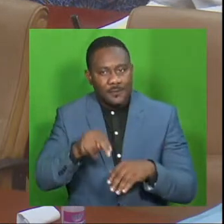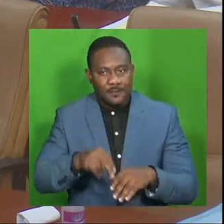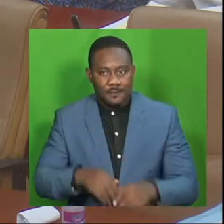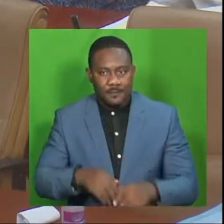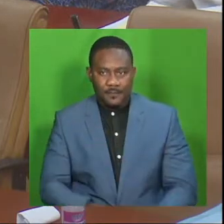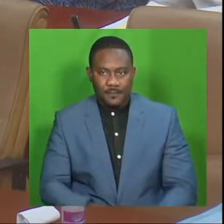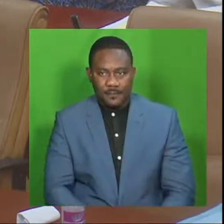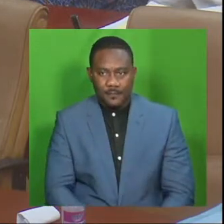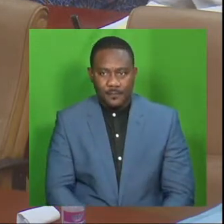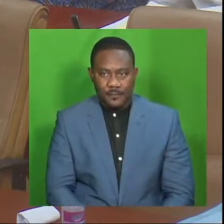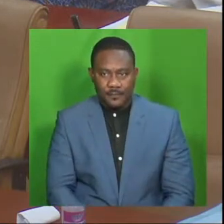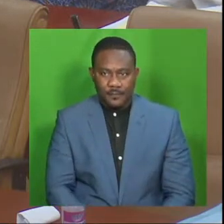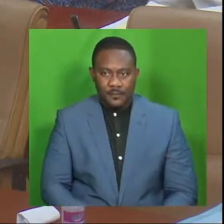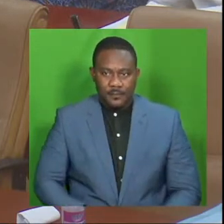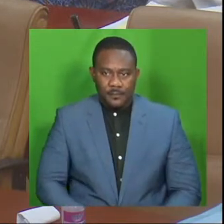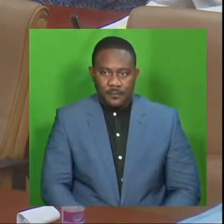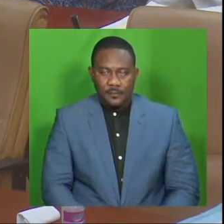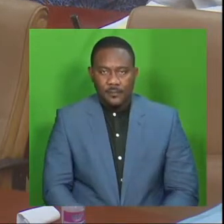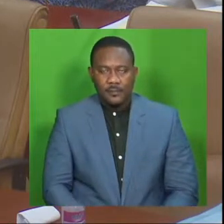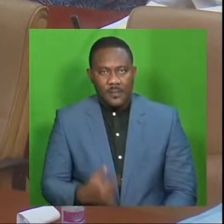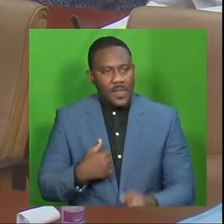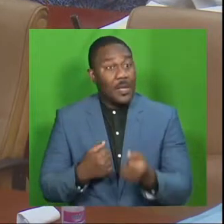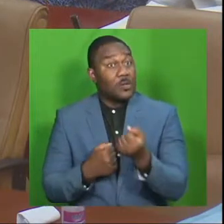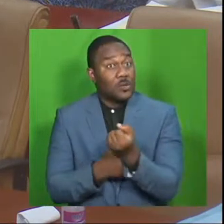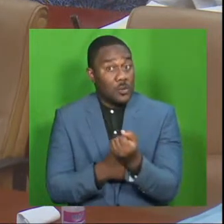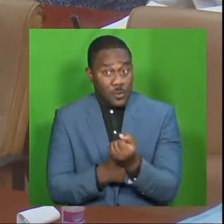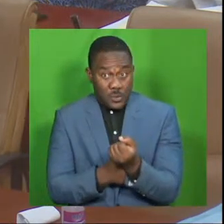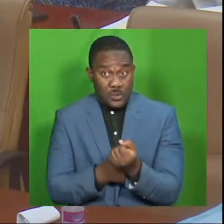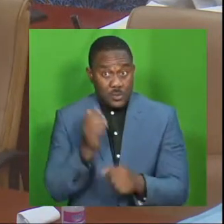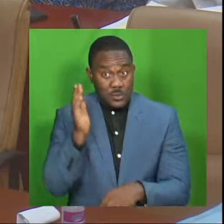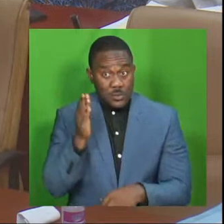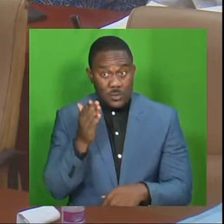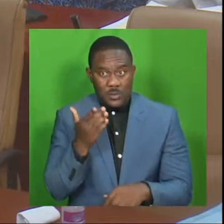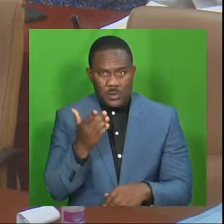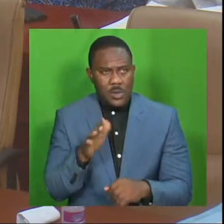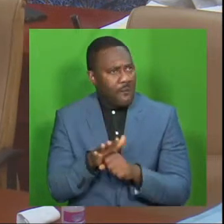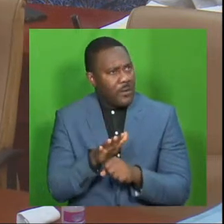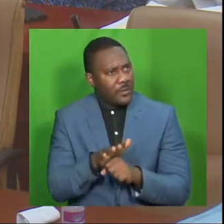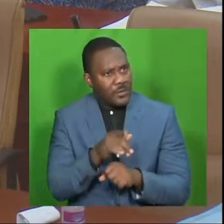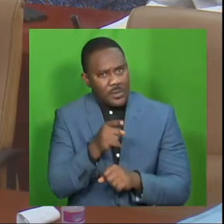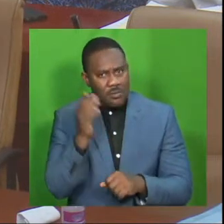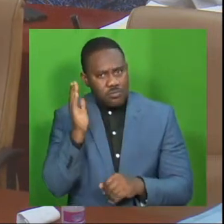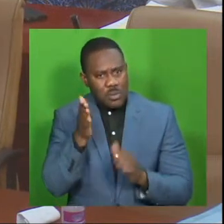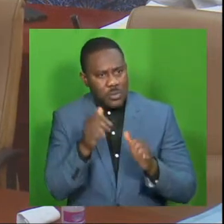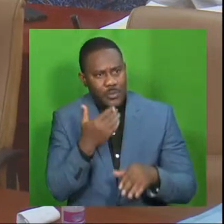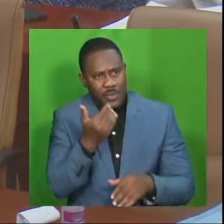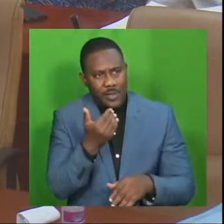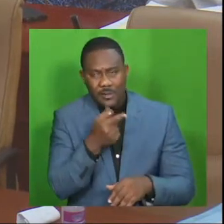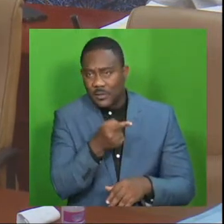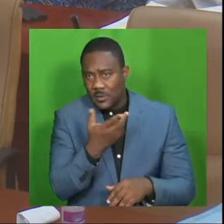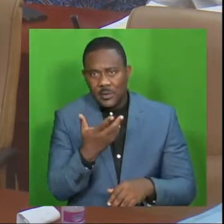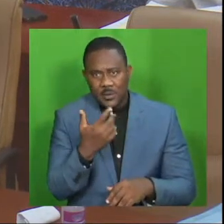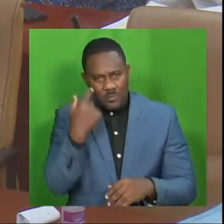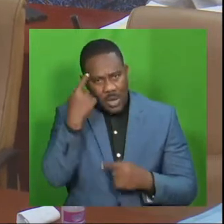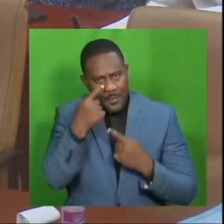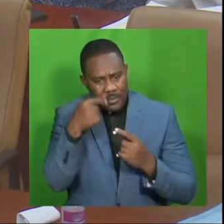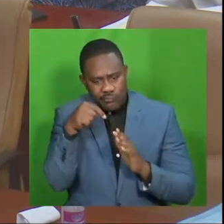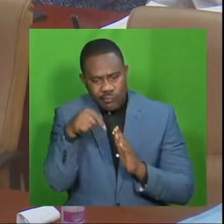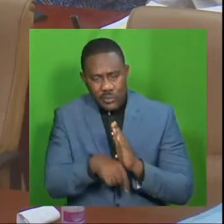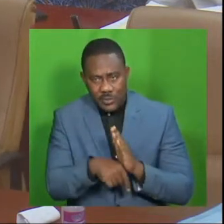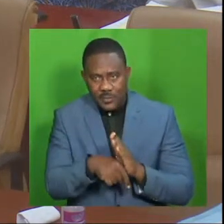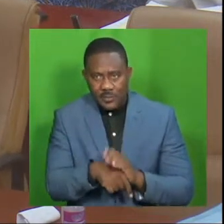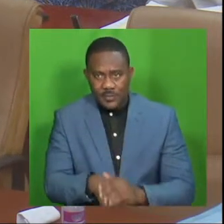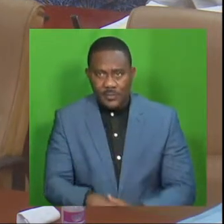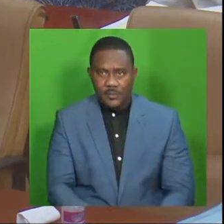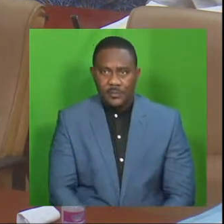statement said. This, I support the statement fully, and I want to commend the makers of the statement for a well thought out